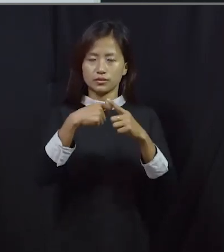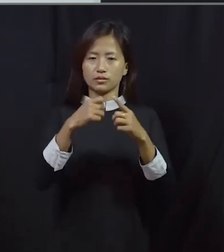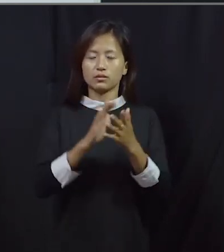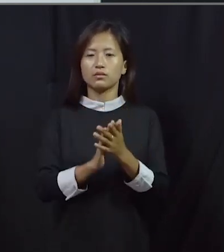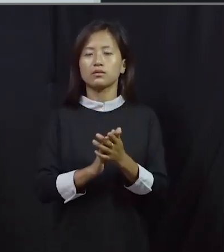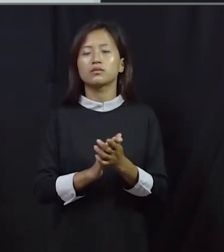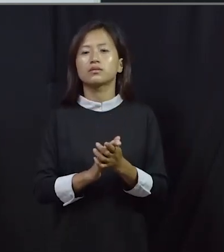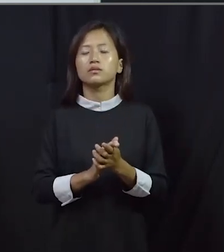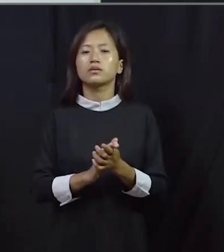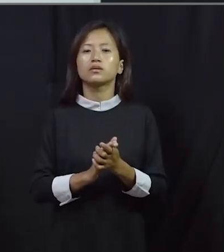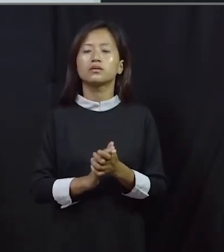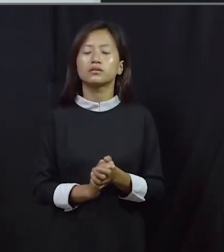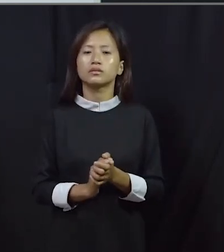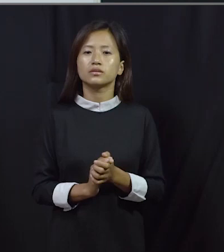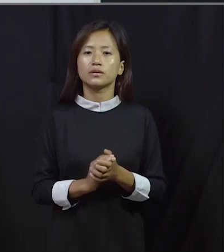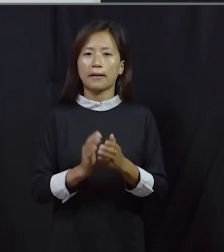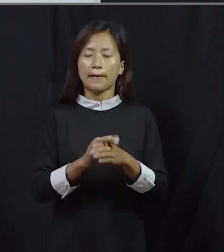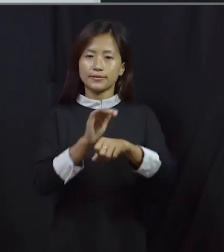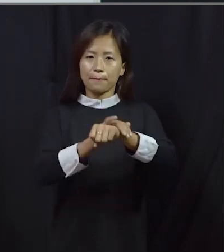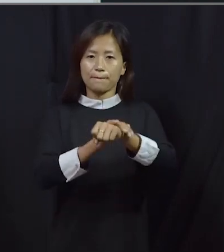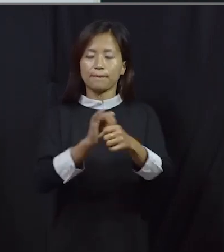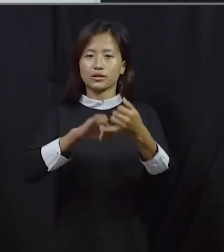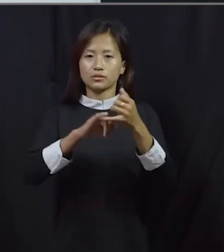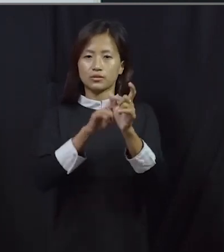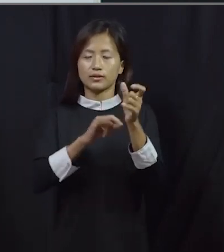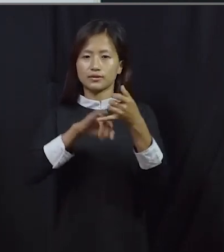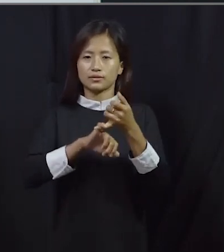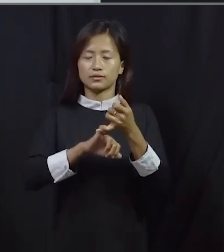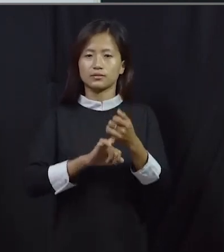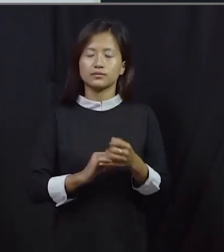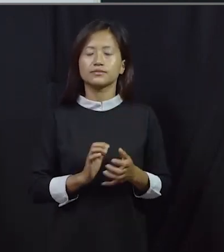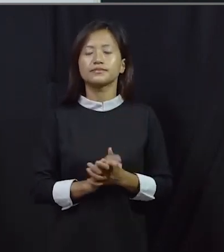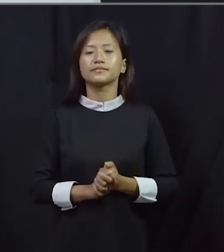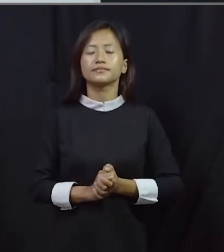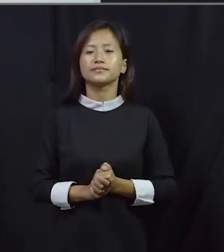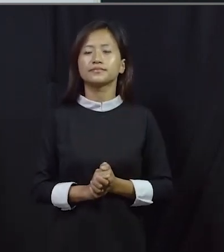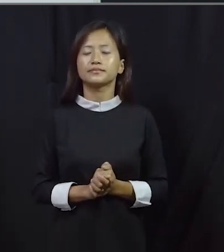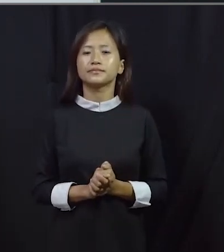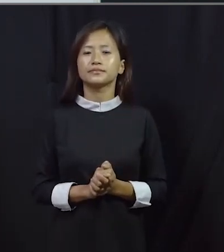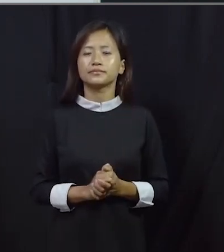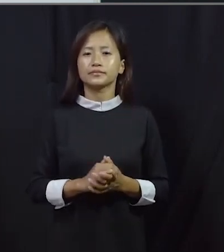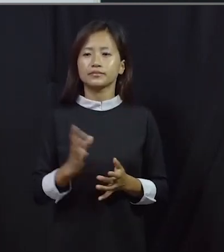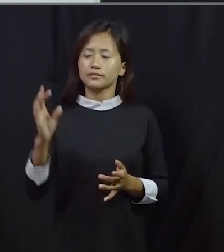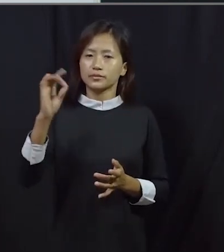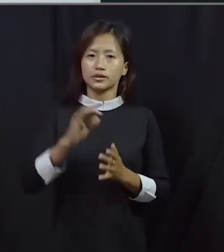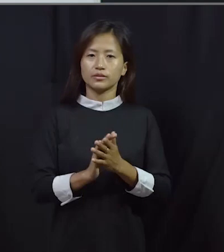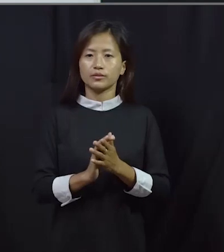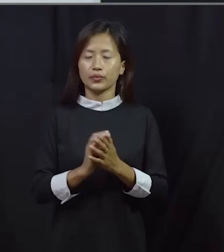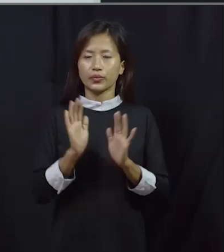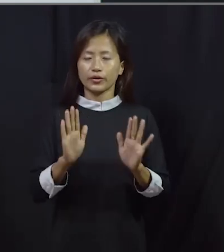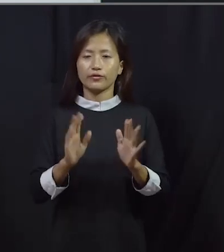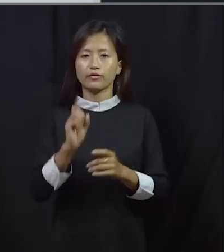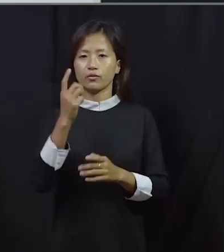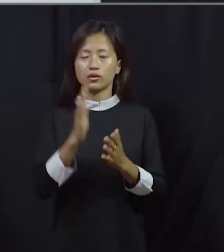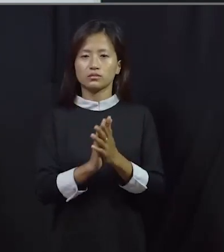is in London. So this is what? British system of unit, and this is what? France, adopted in France. Okay, again we have one common.